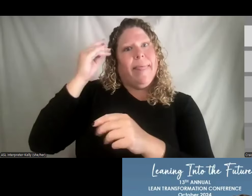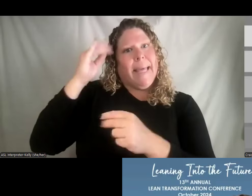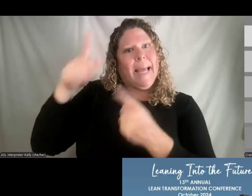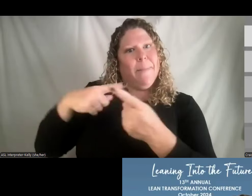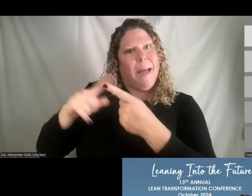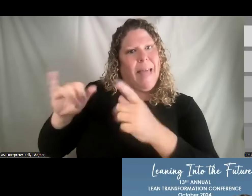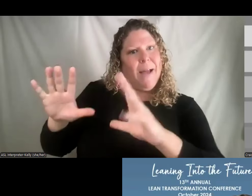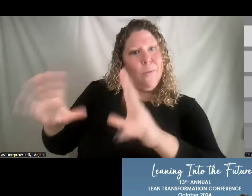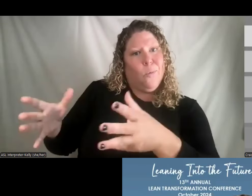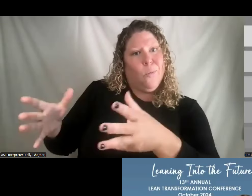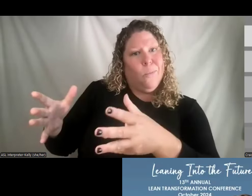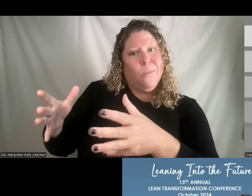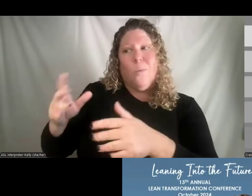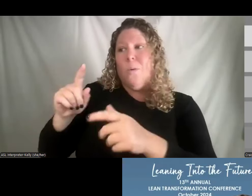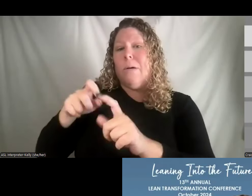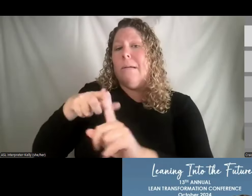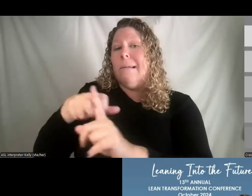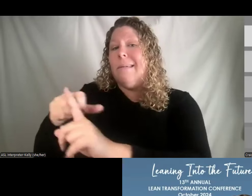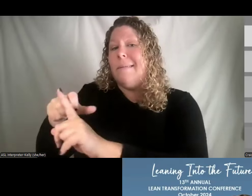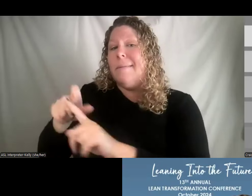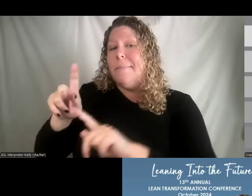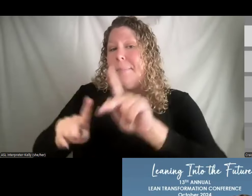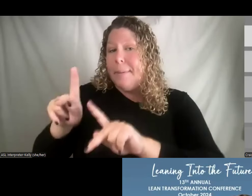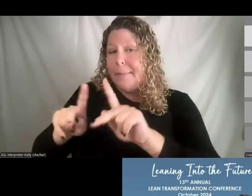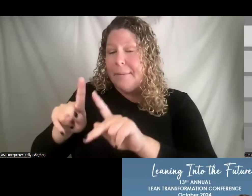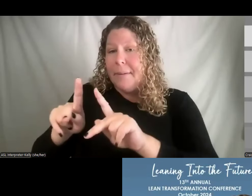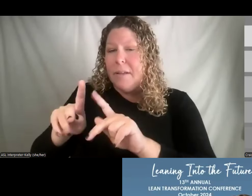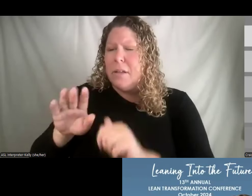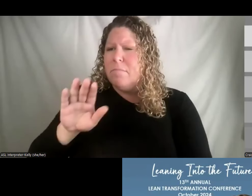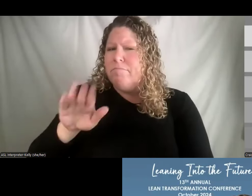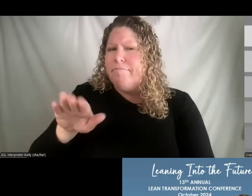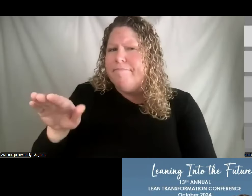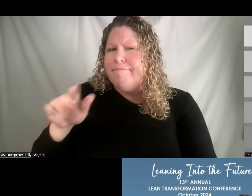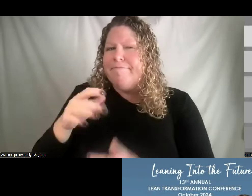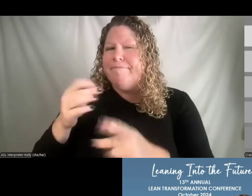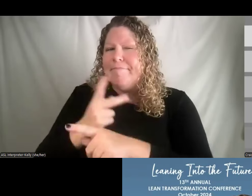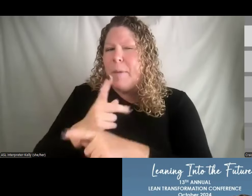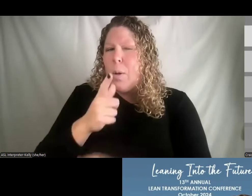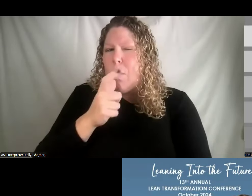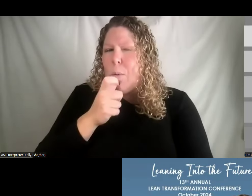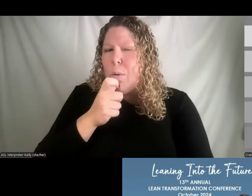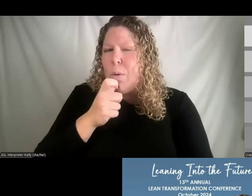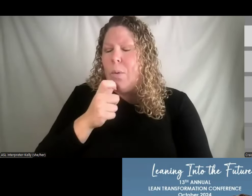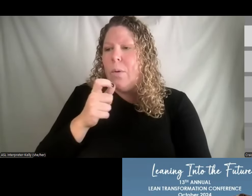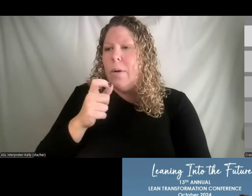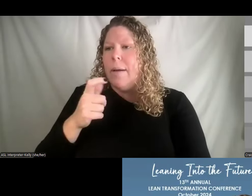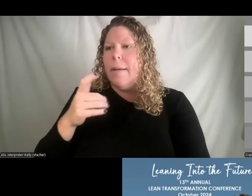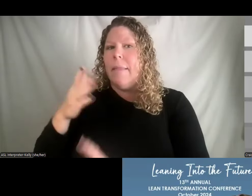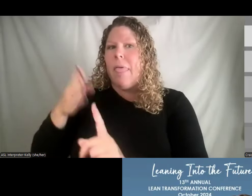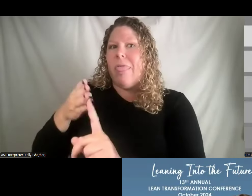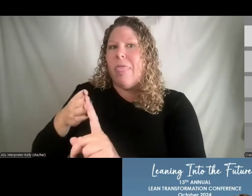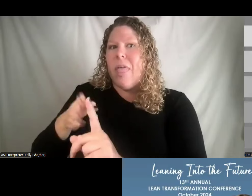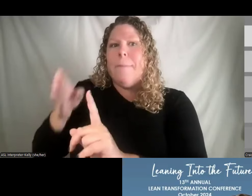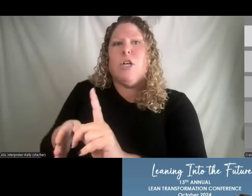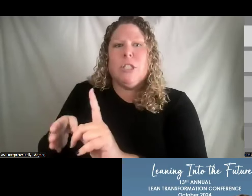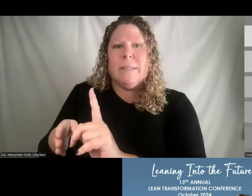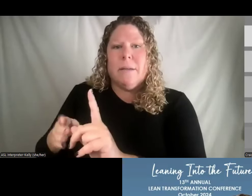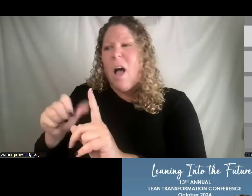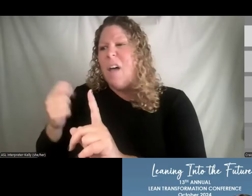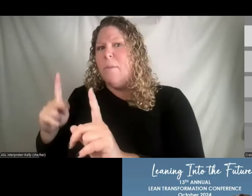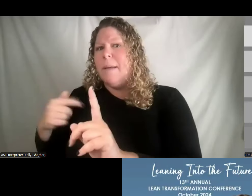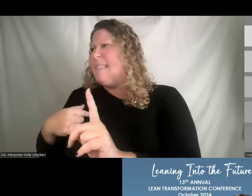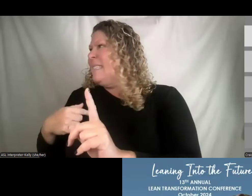to people from that population or that segment and find out who are the people that other people go to for